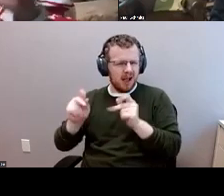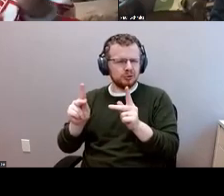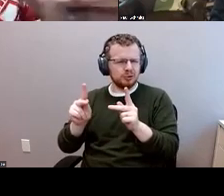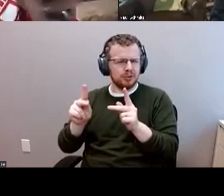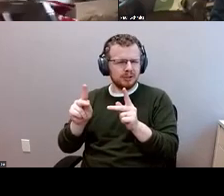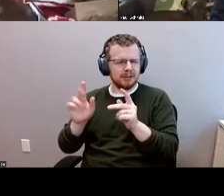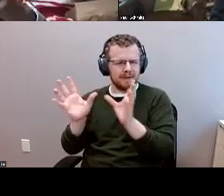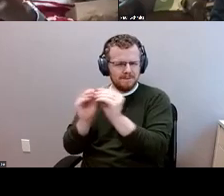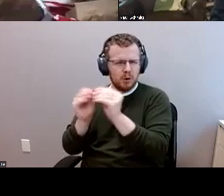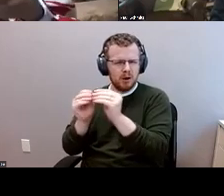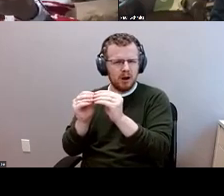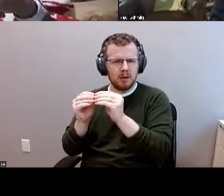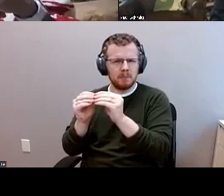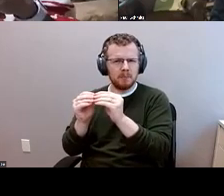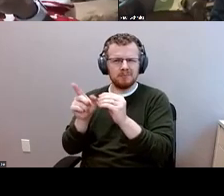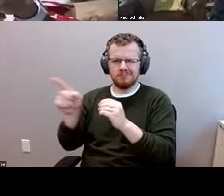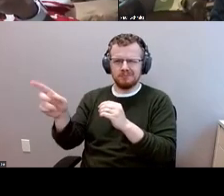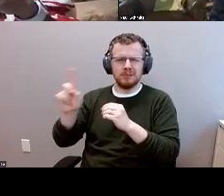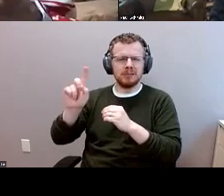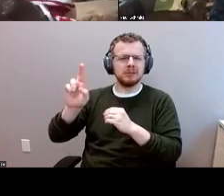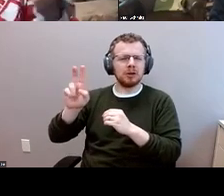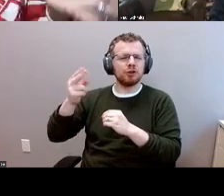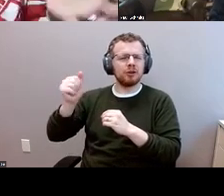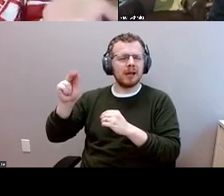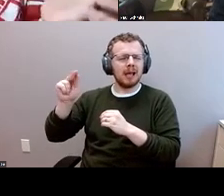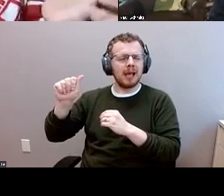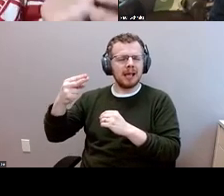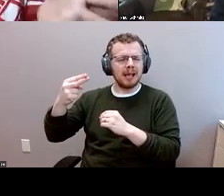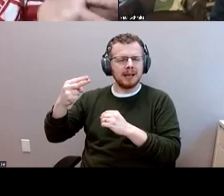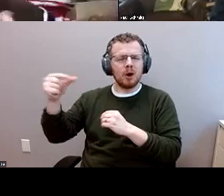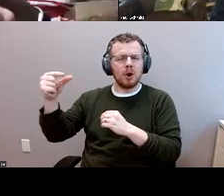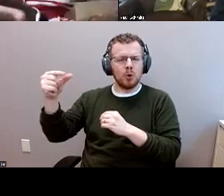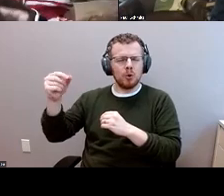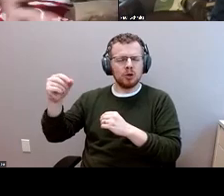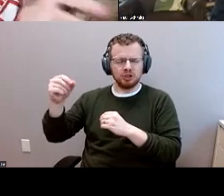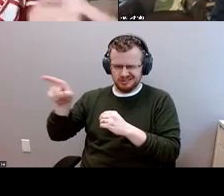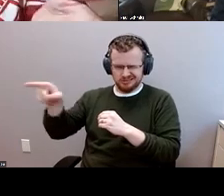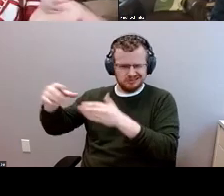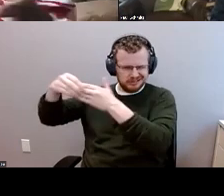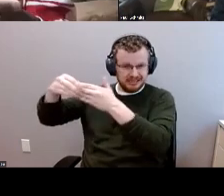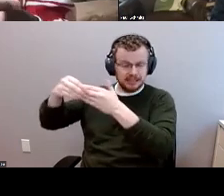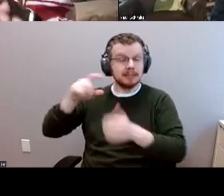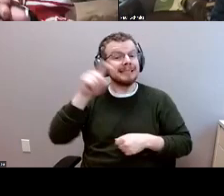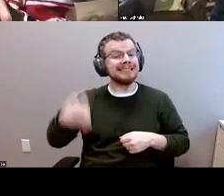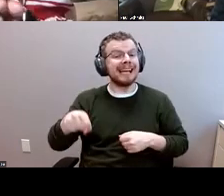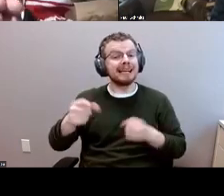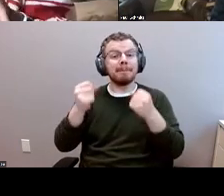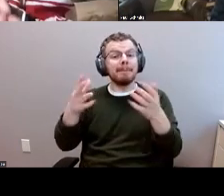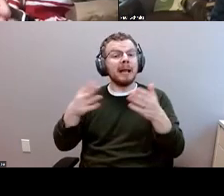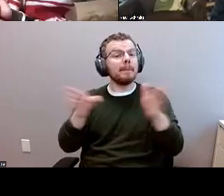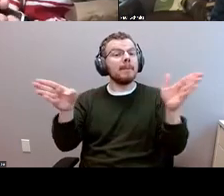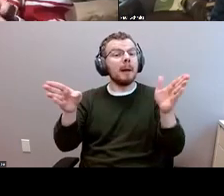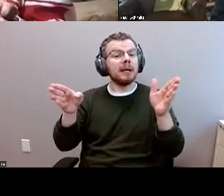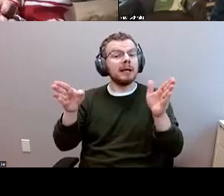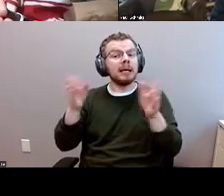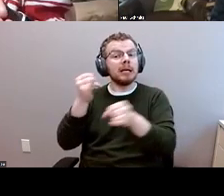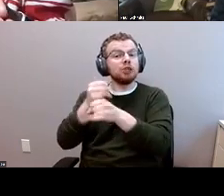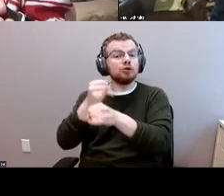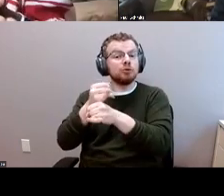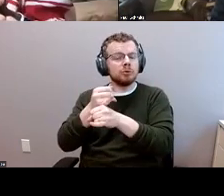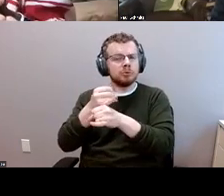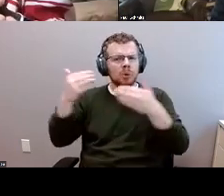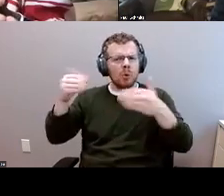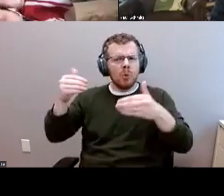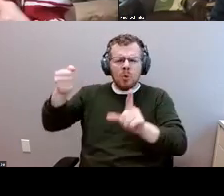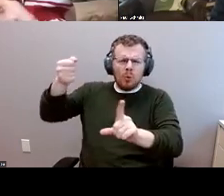my wonderful esteemed colleague, Dr. Hannah Gorgi. And what we're seeing in Texas is public institutions that are gravely impacted by the